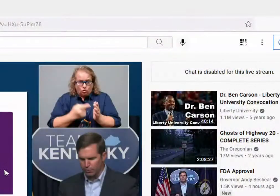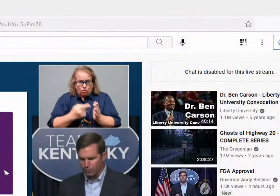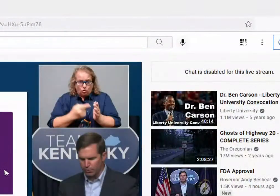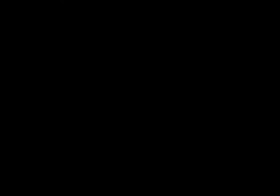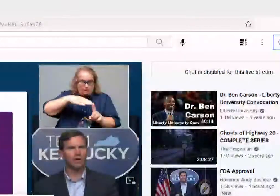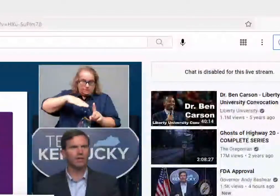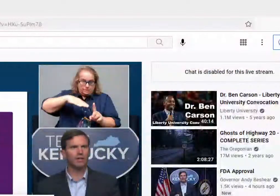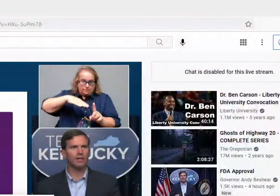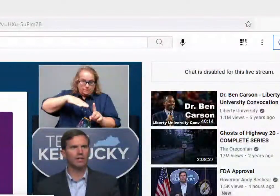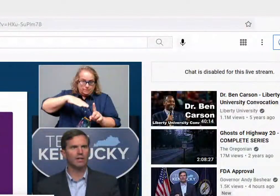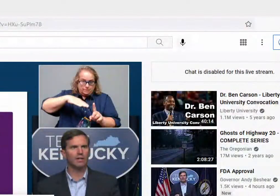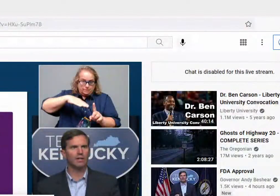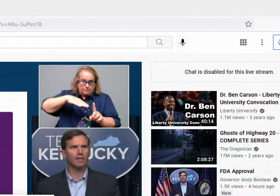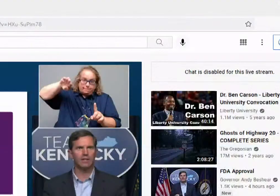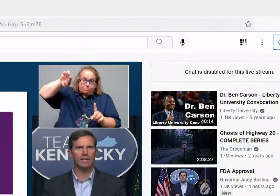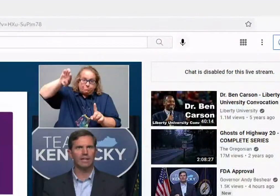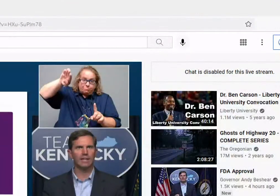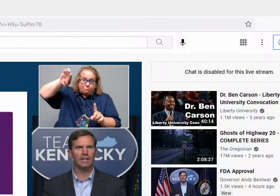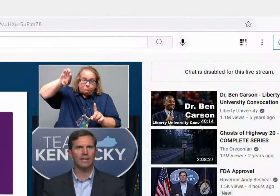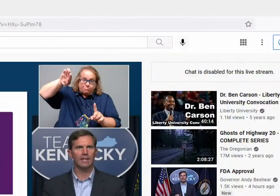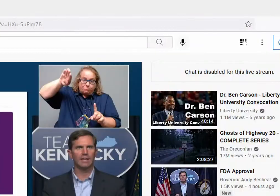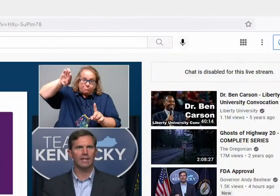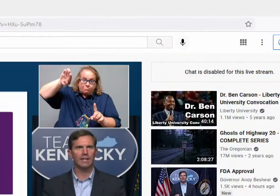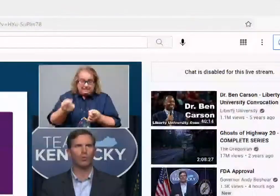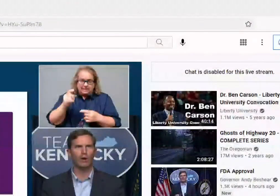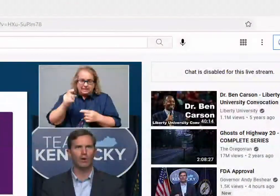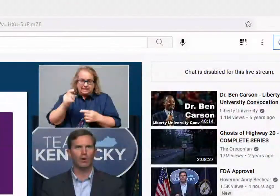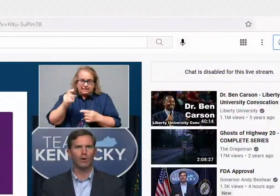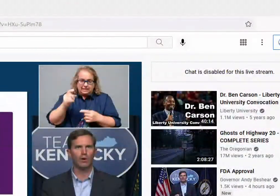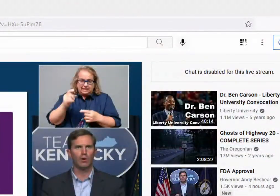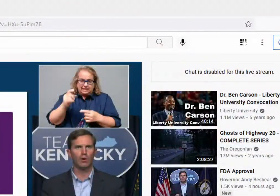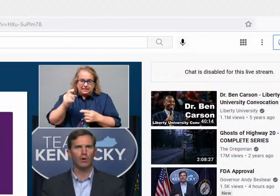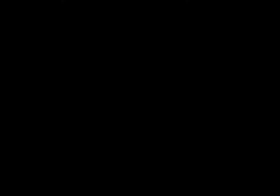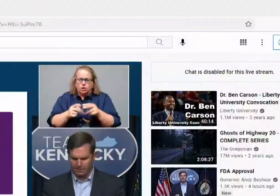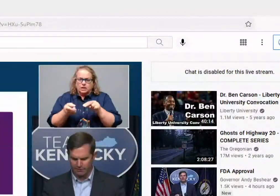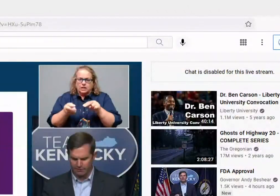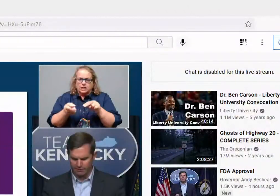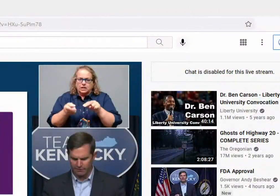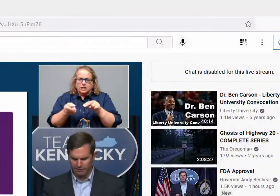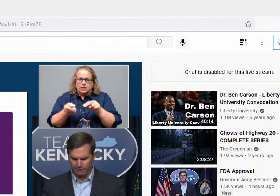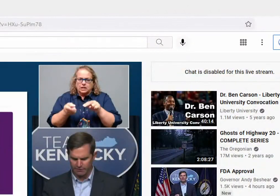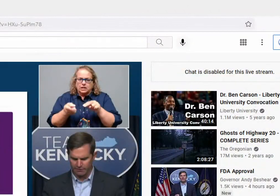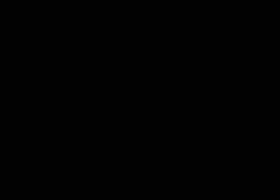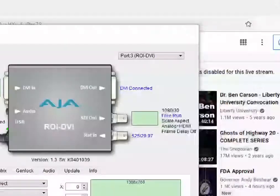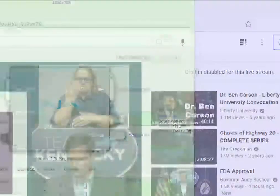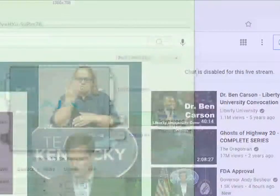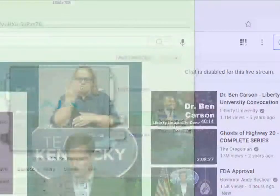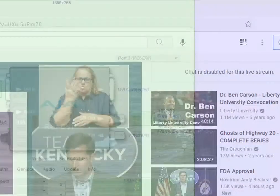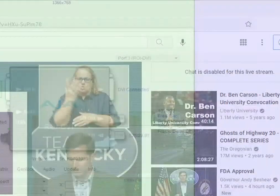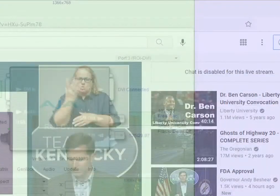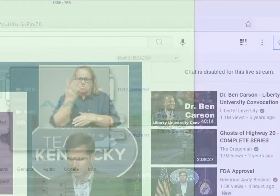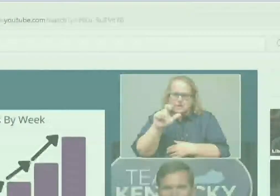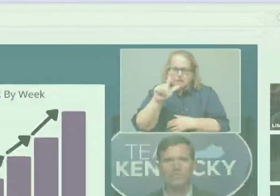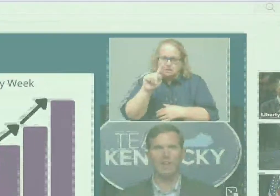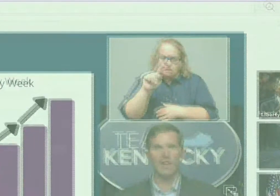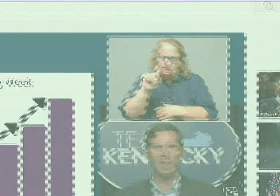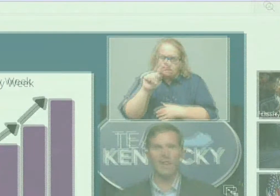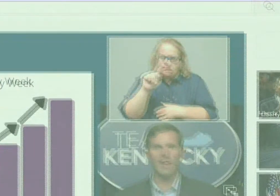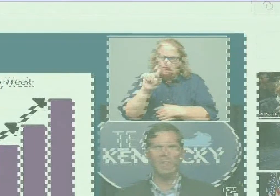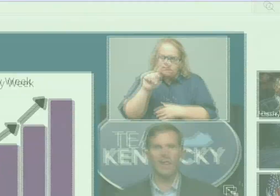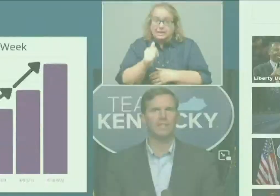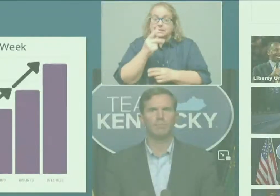the growth since cases started increasing. This is the growth of the Delta variant. As you will see, it